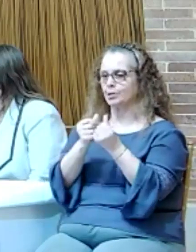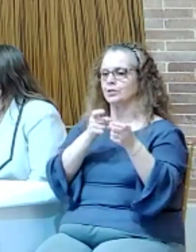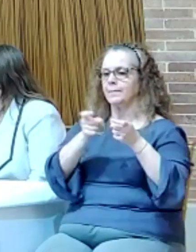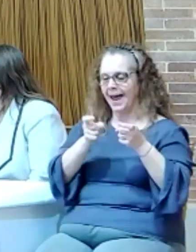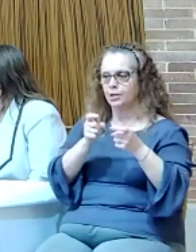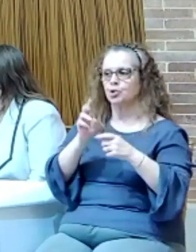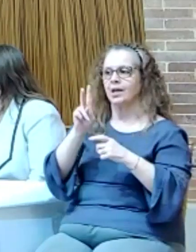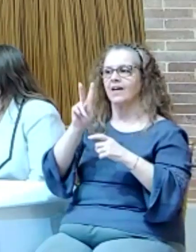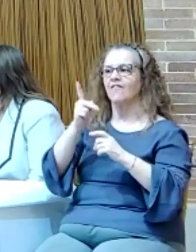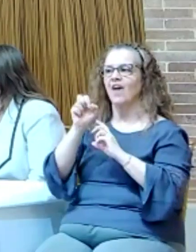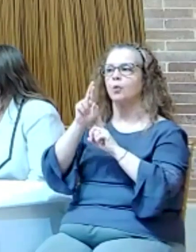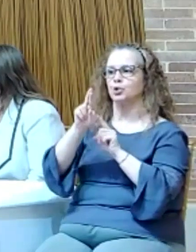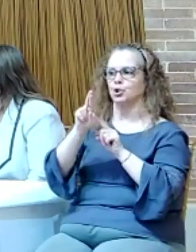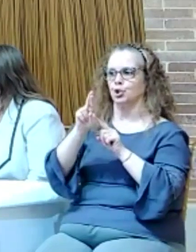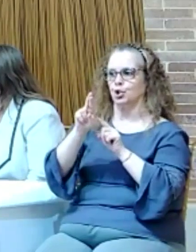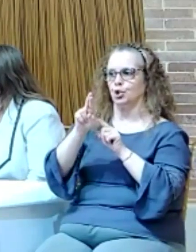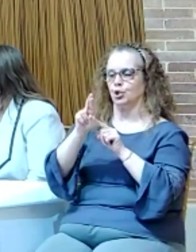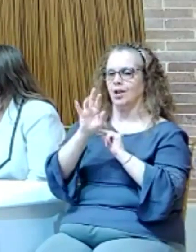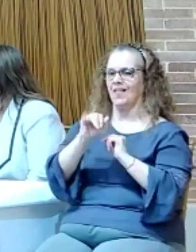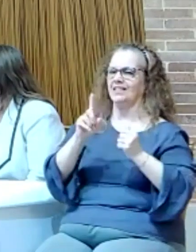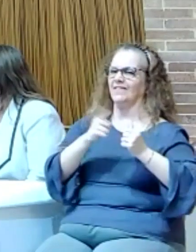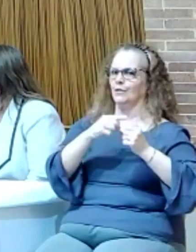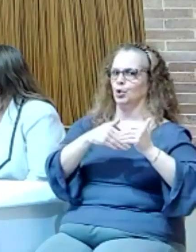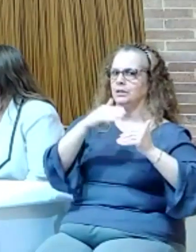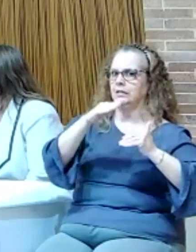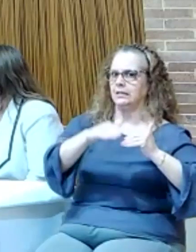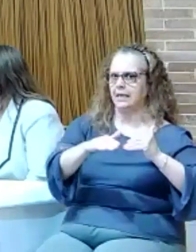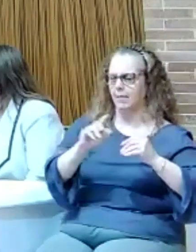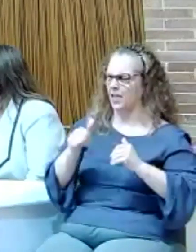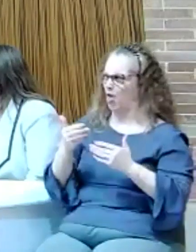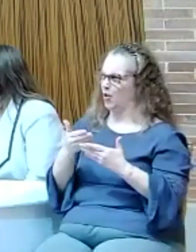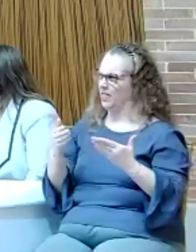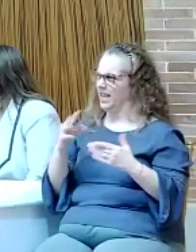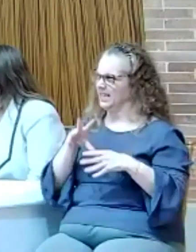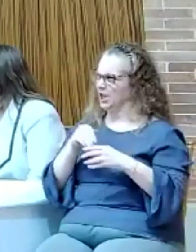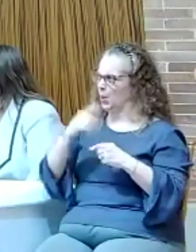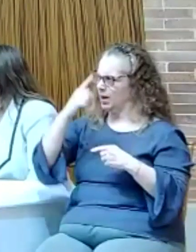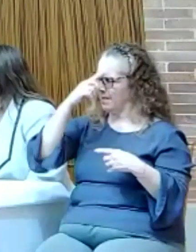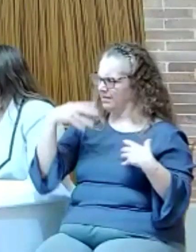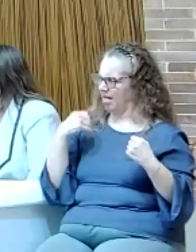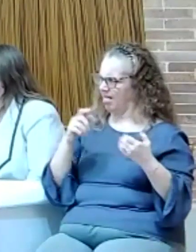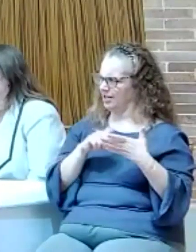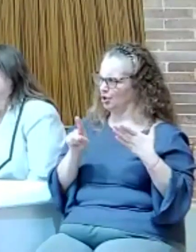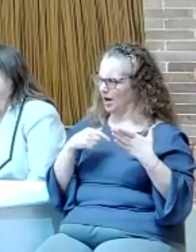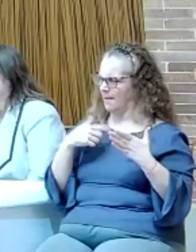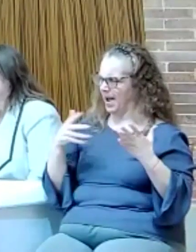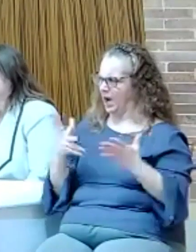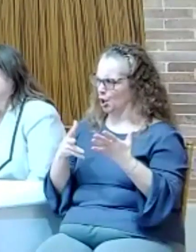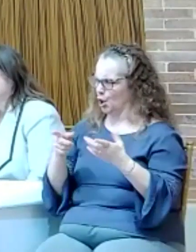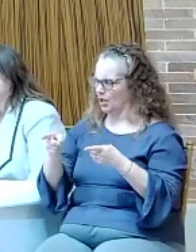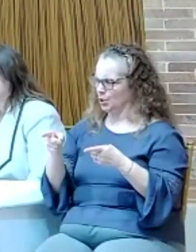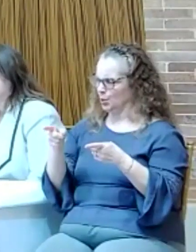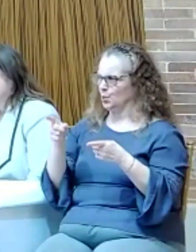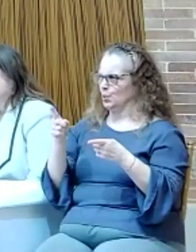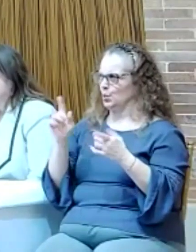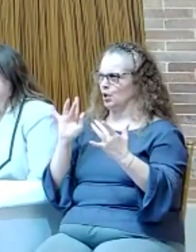voucher would be definitely a a good first step as to everything else including mental health checkup I would encourage the person to just